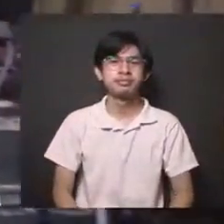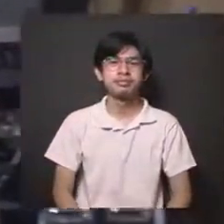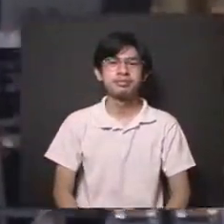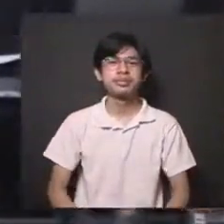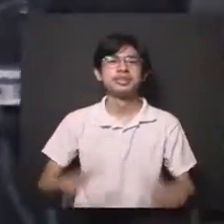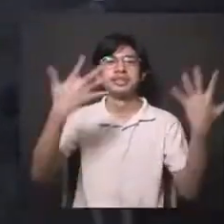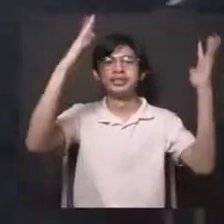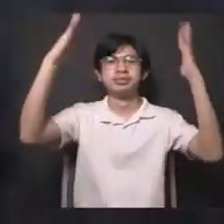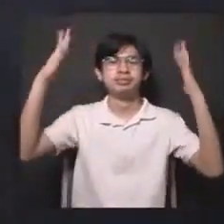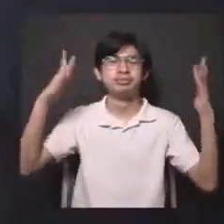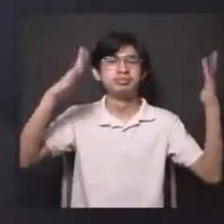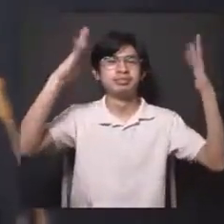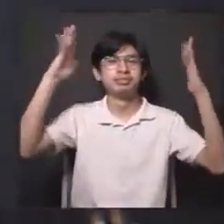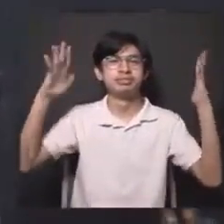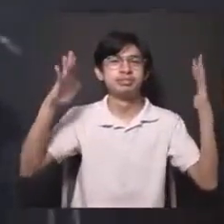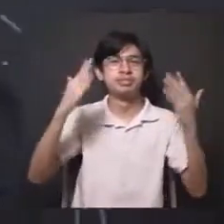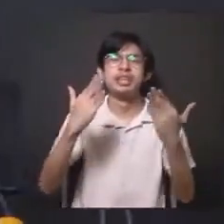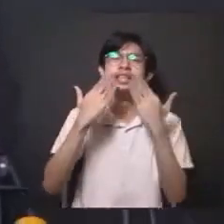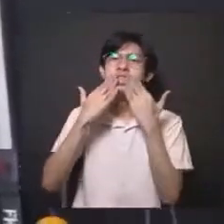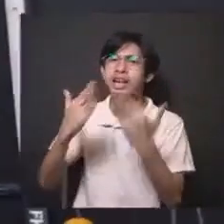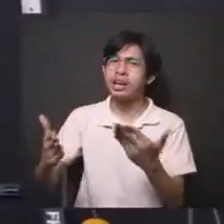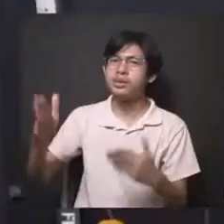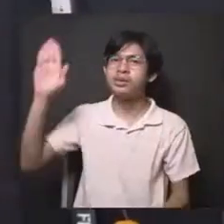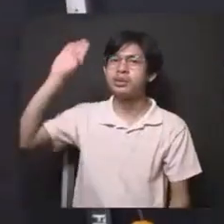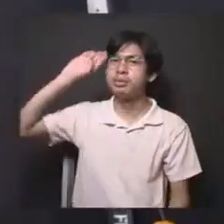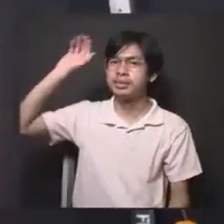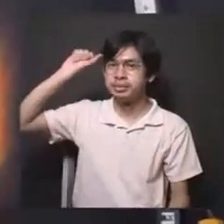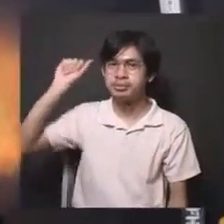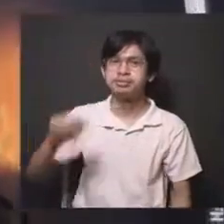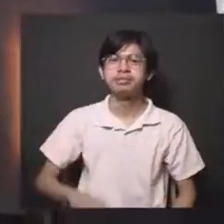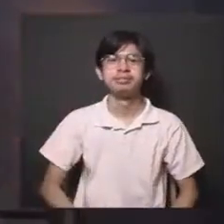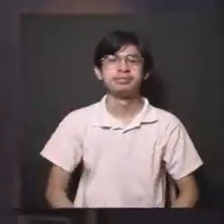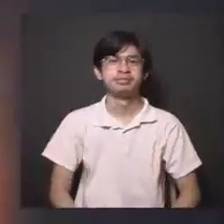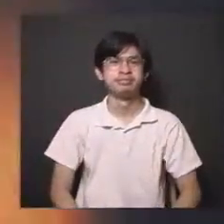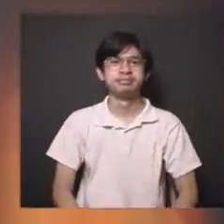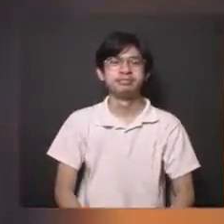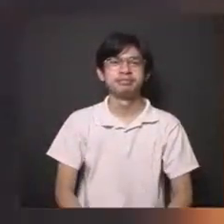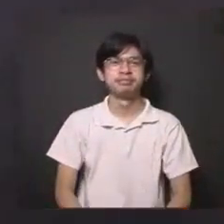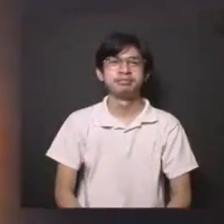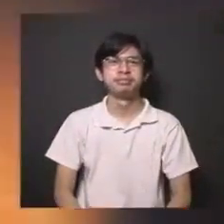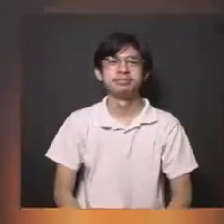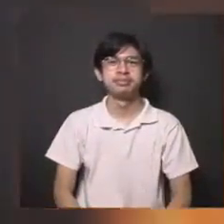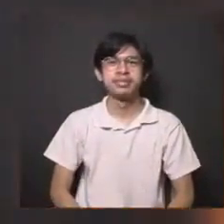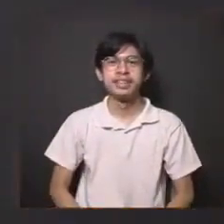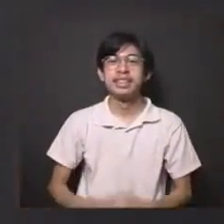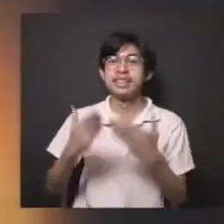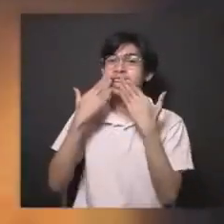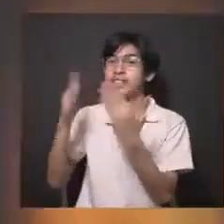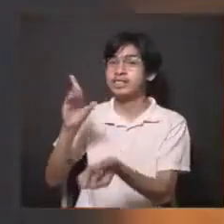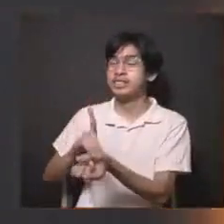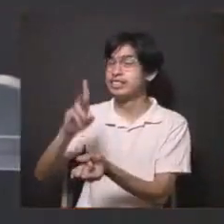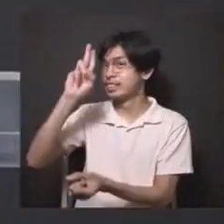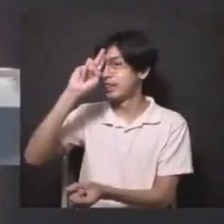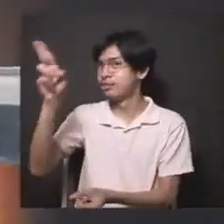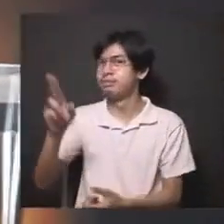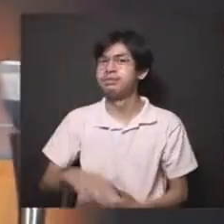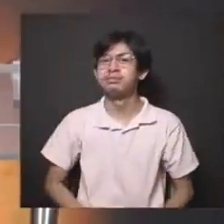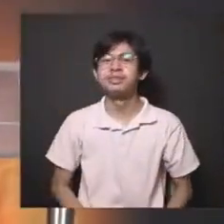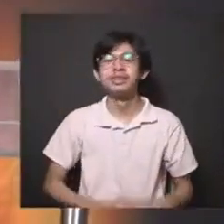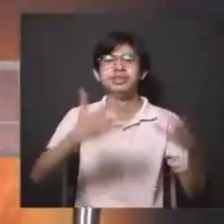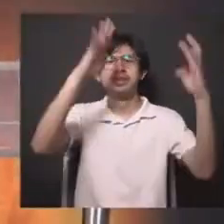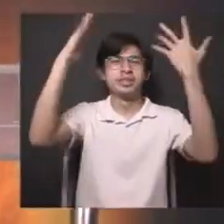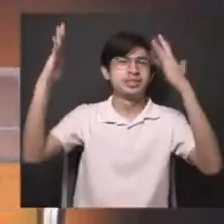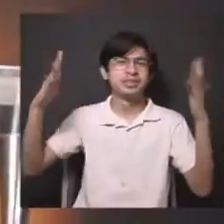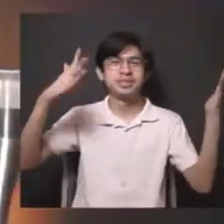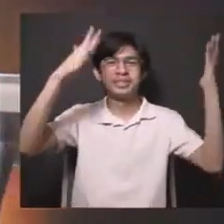Thank you, Brother Bo. And thank you, Doc Didoy. Can we give a big hand to all our servants here at the